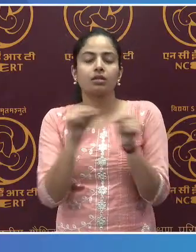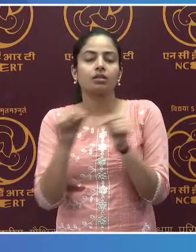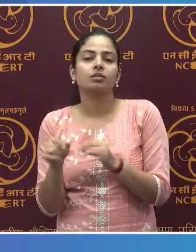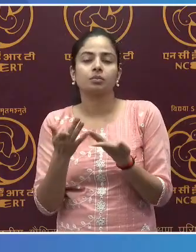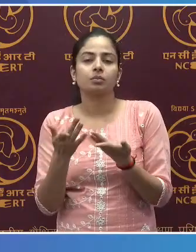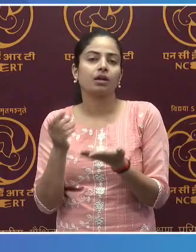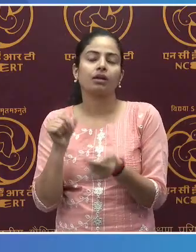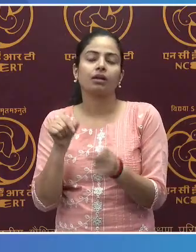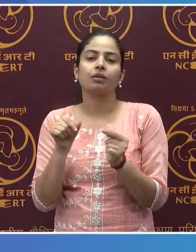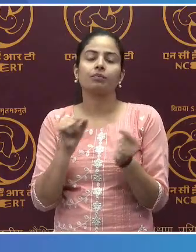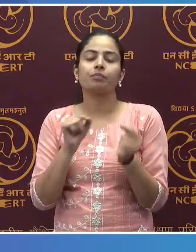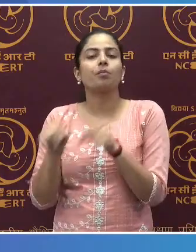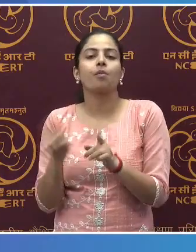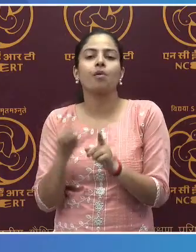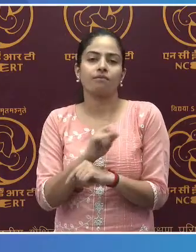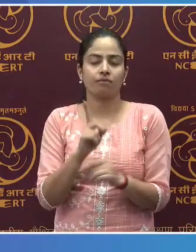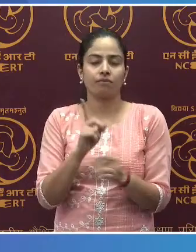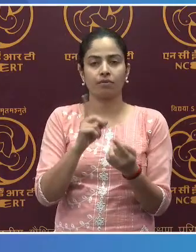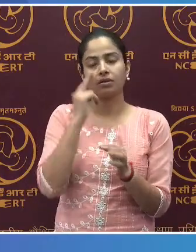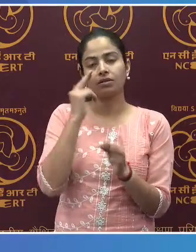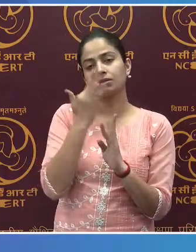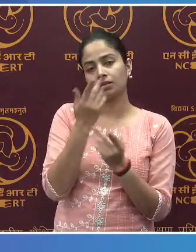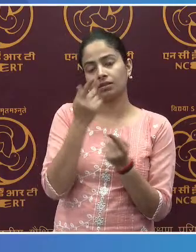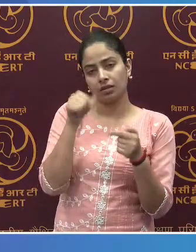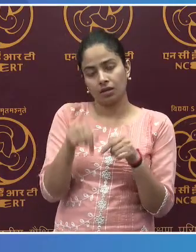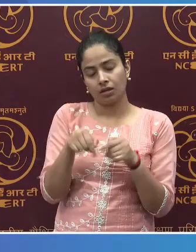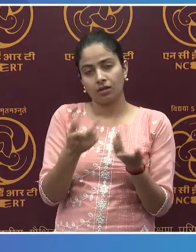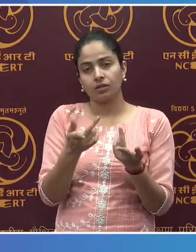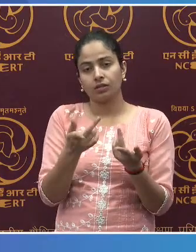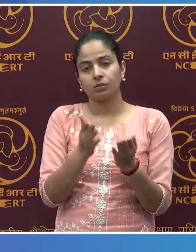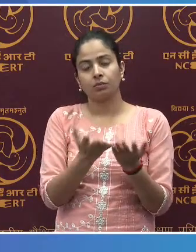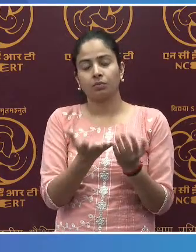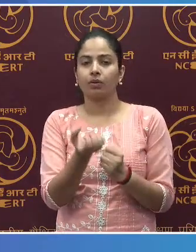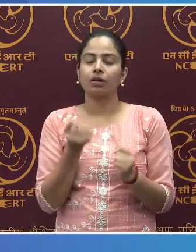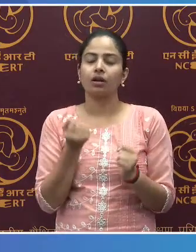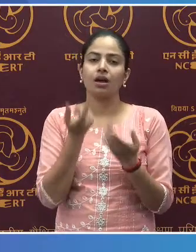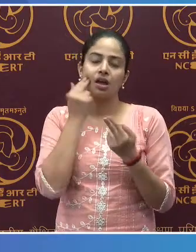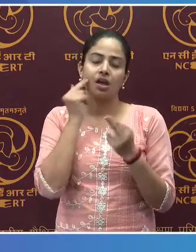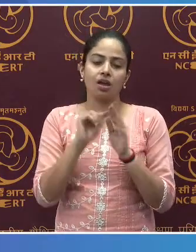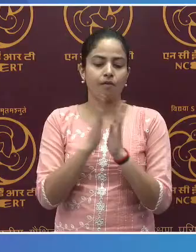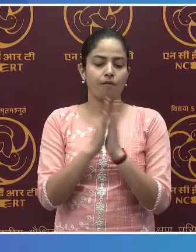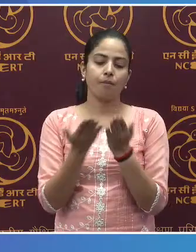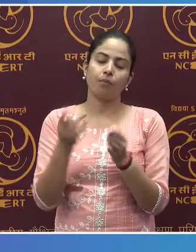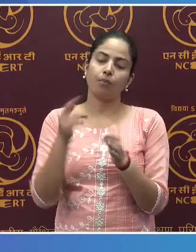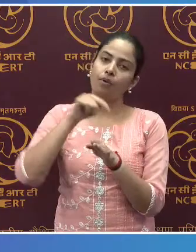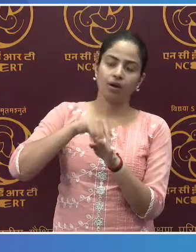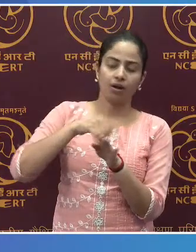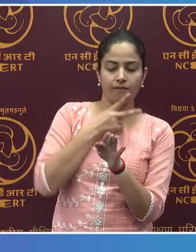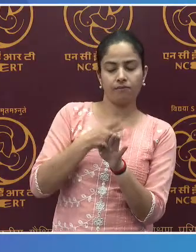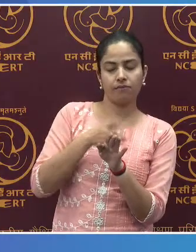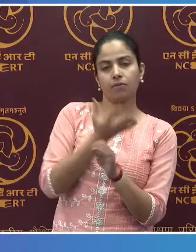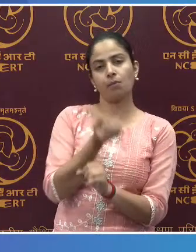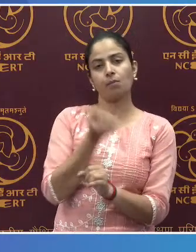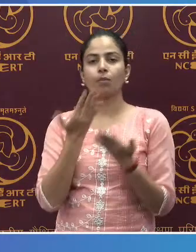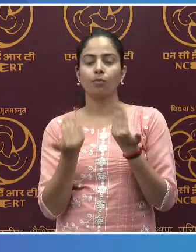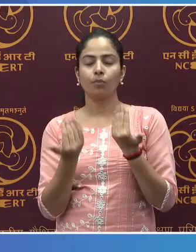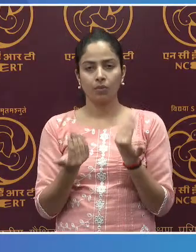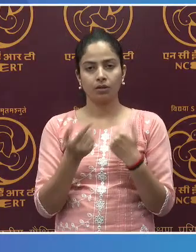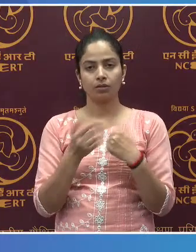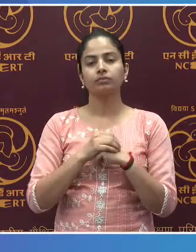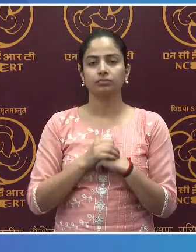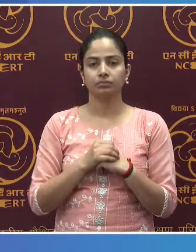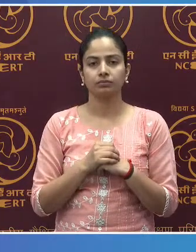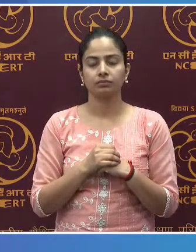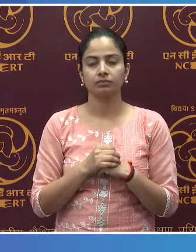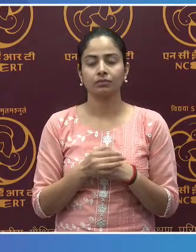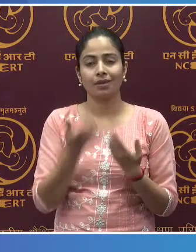book. Okay. Because you can, to the greater extent, you can judge this book by the cover. How you can judge? If you see the cover of this very precisely